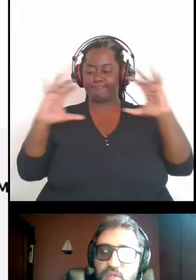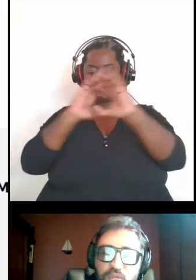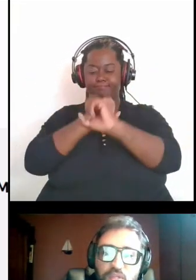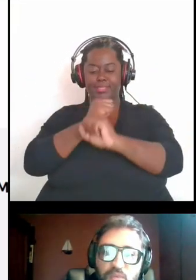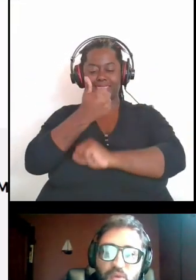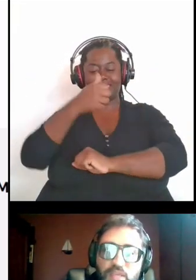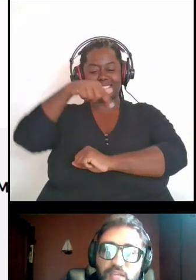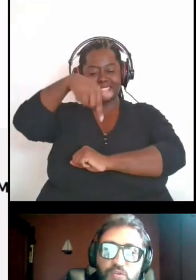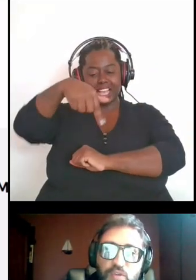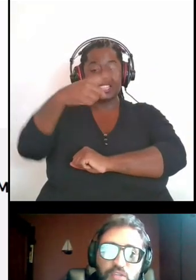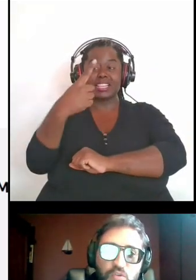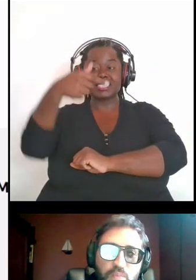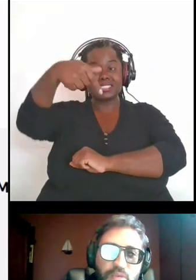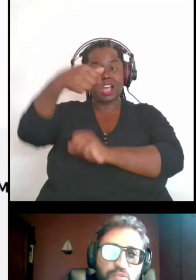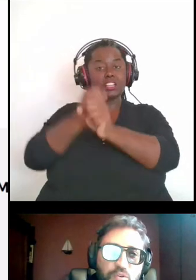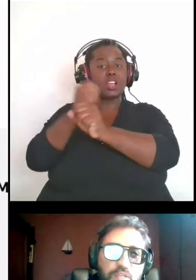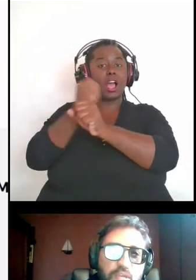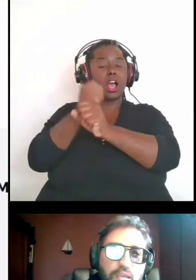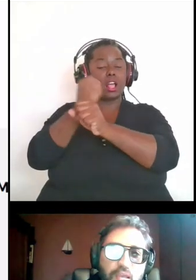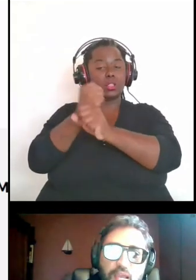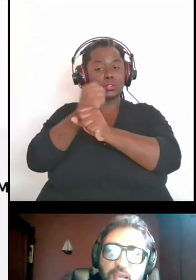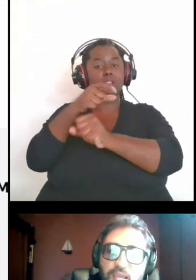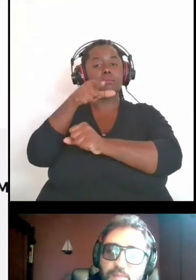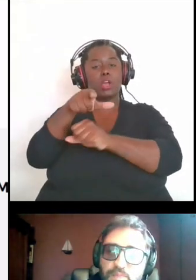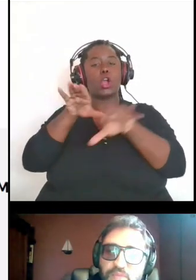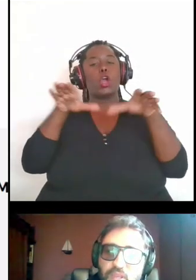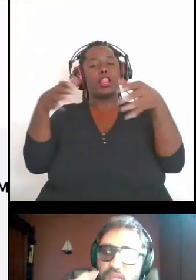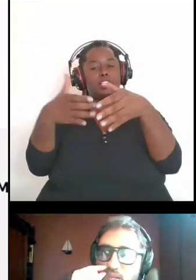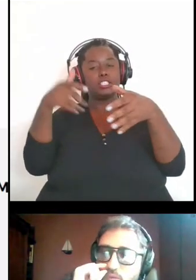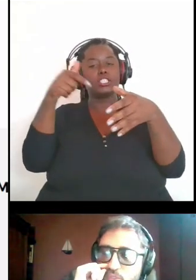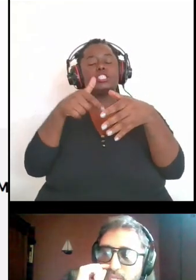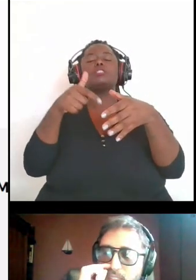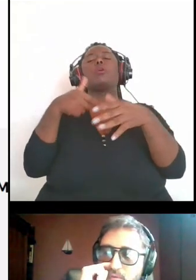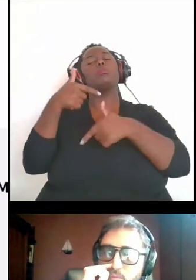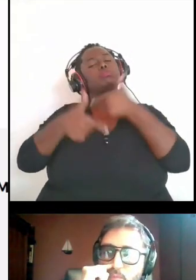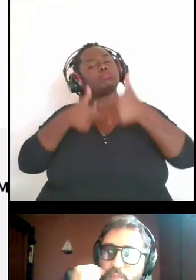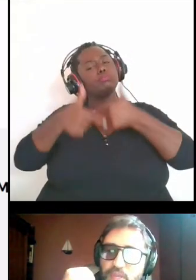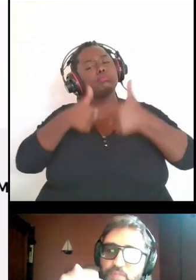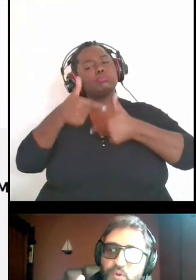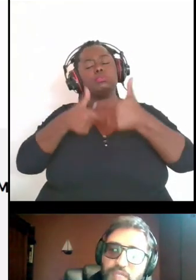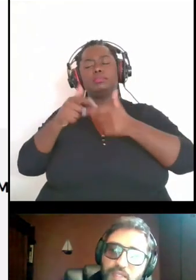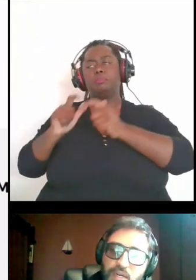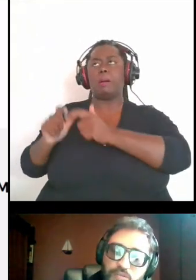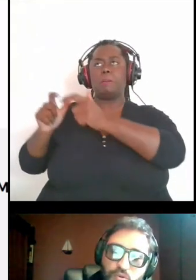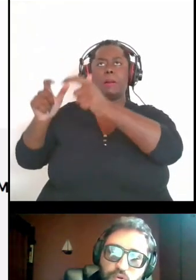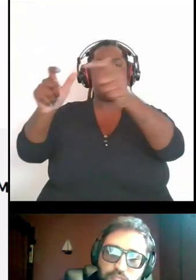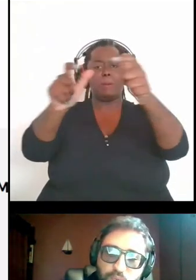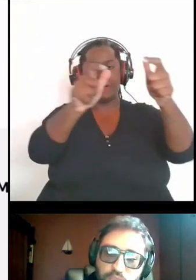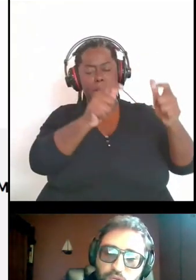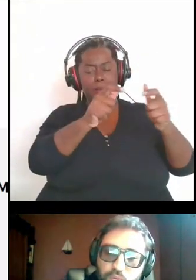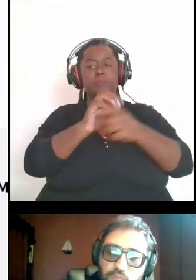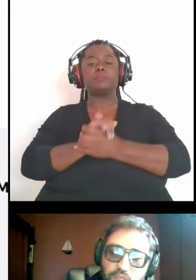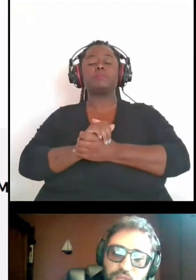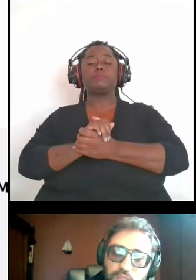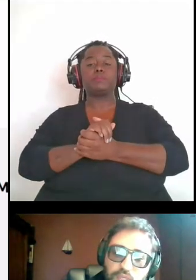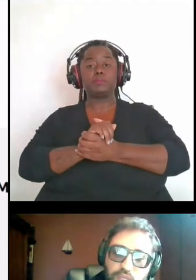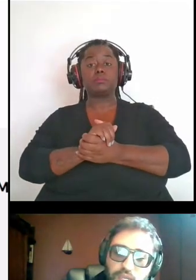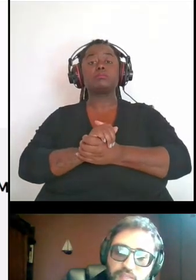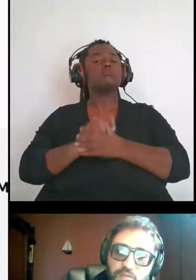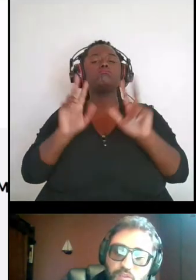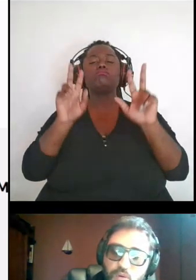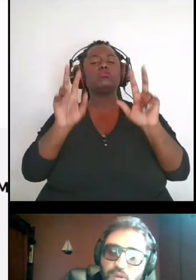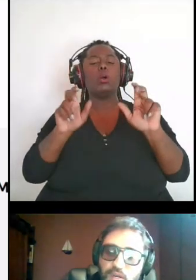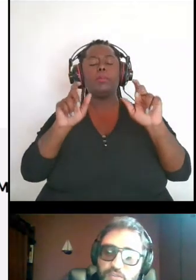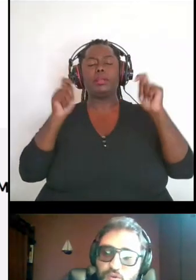that was founded in 2002 so first 19 years we operated in different